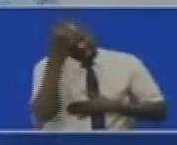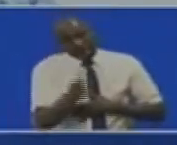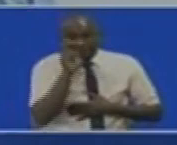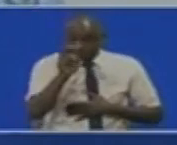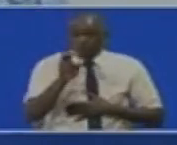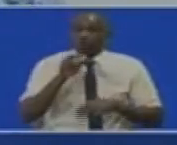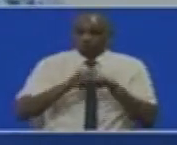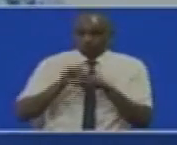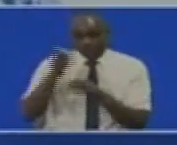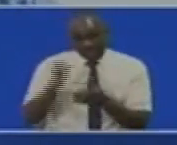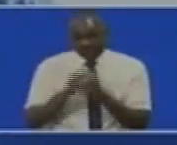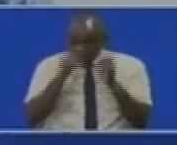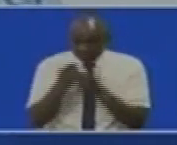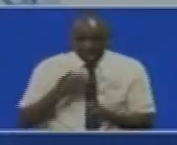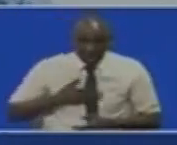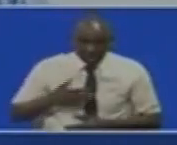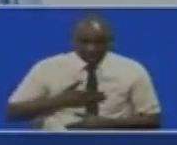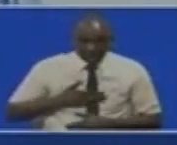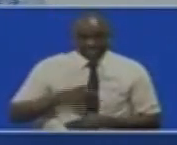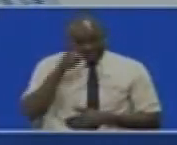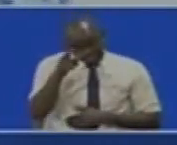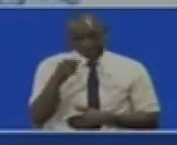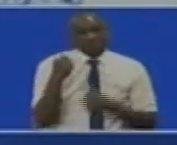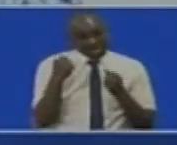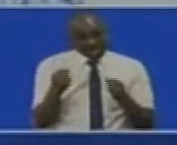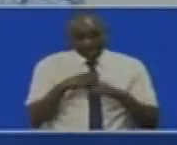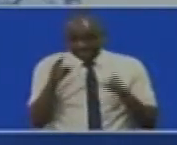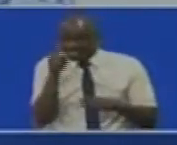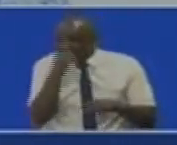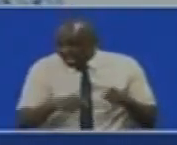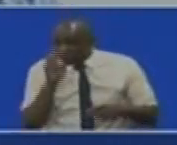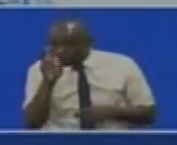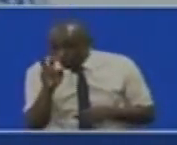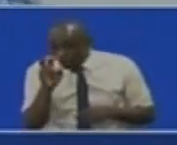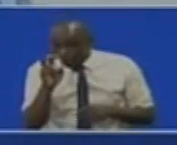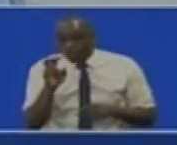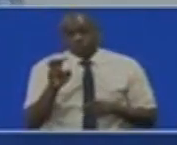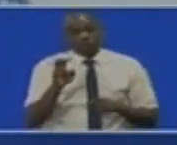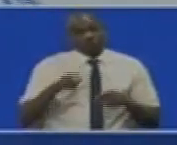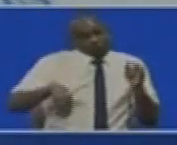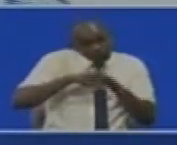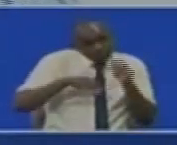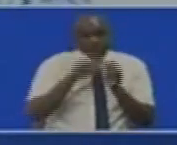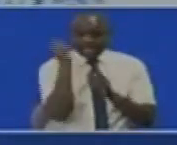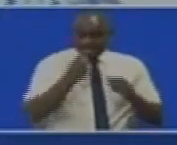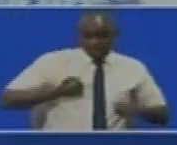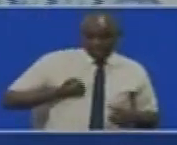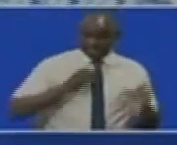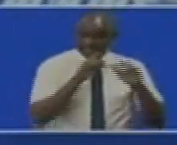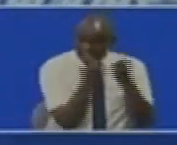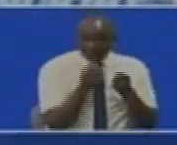best performance for our team. So it's going to be tough. It was also a year where we saw Starlets also qualifying for the